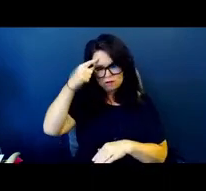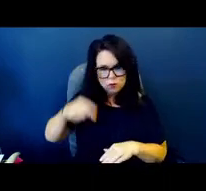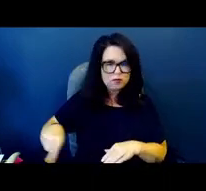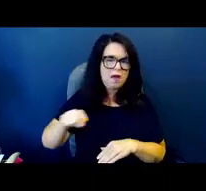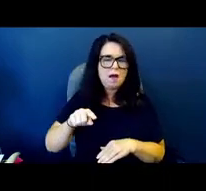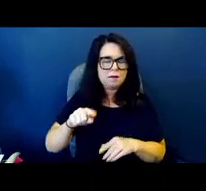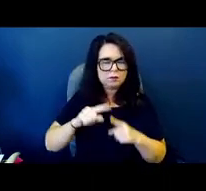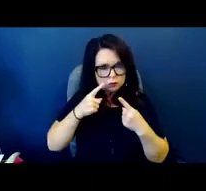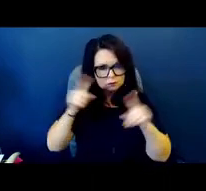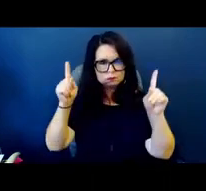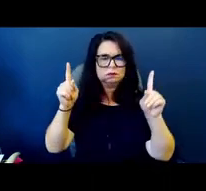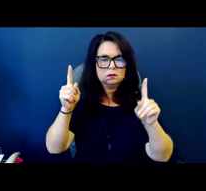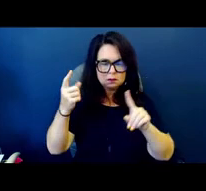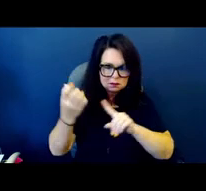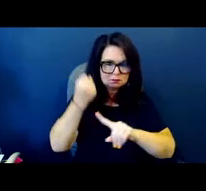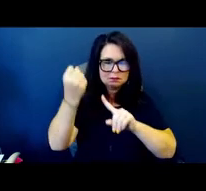getting up